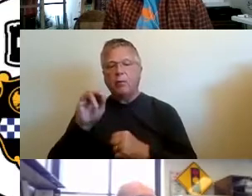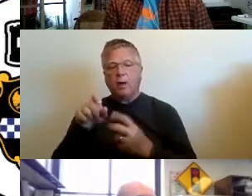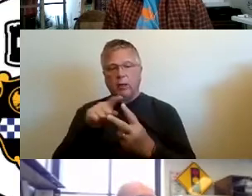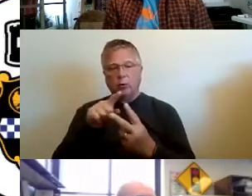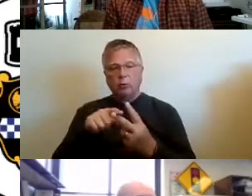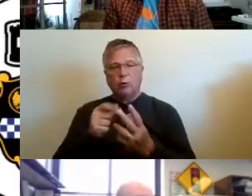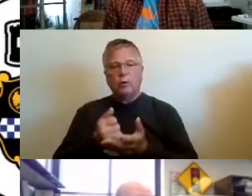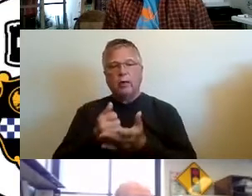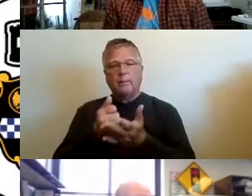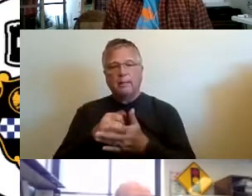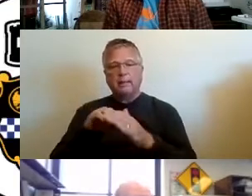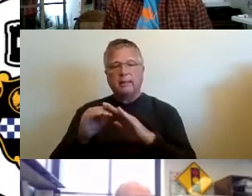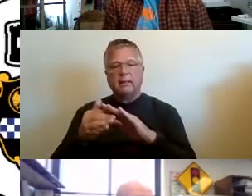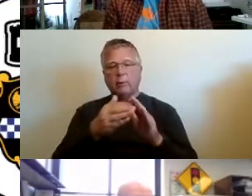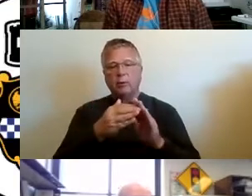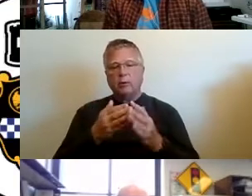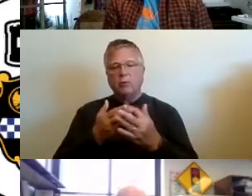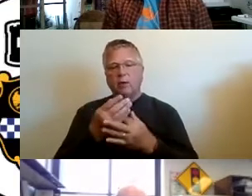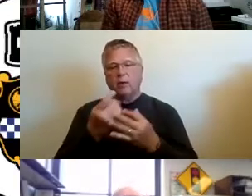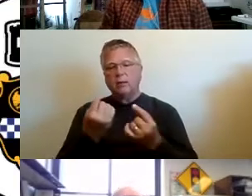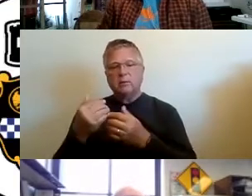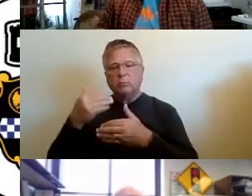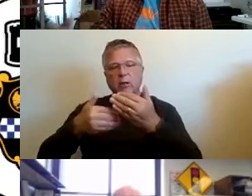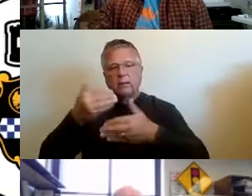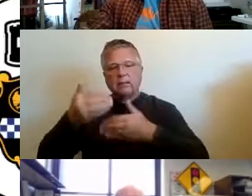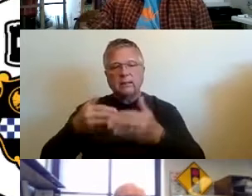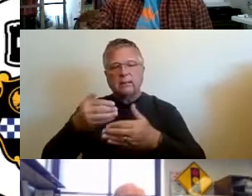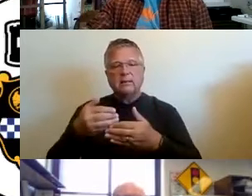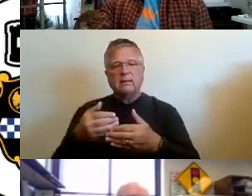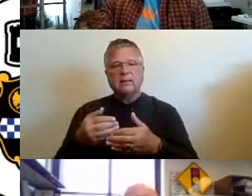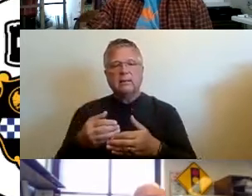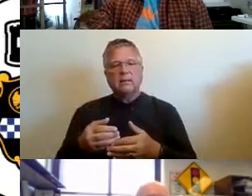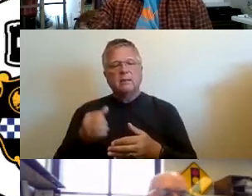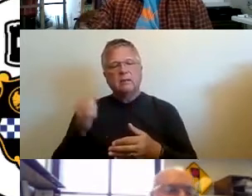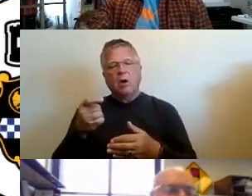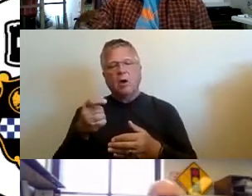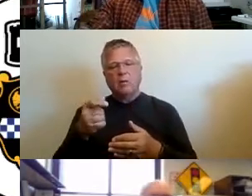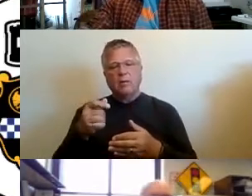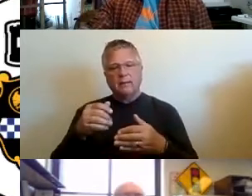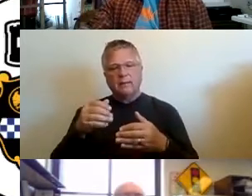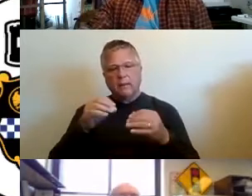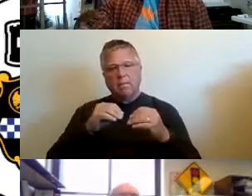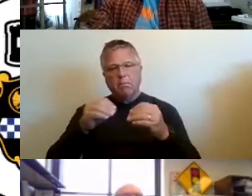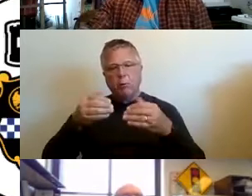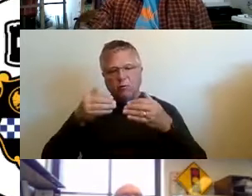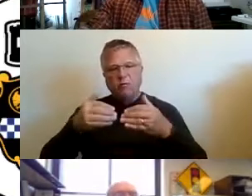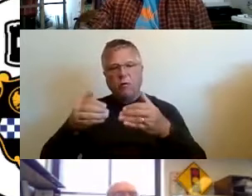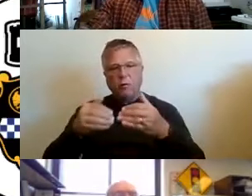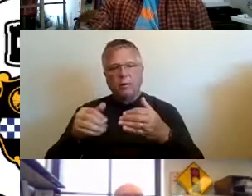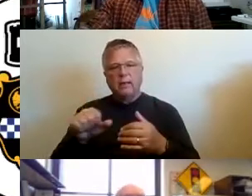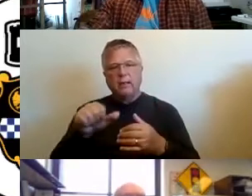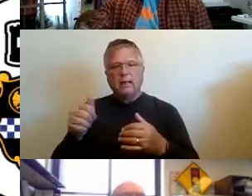community engagement process throughout this. The ultimate goal of this Move Forward is installing another 50 plus bike